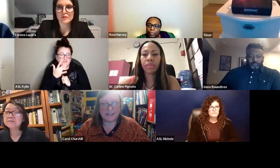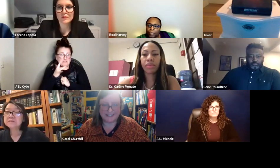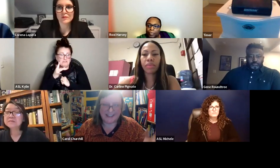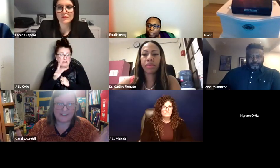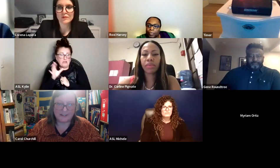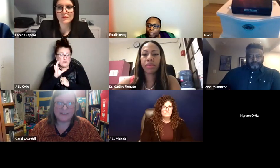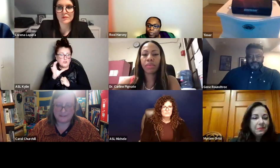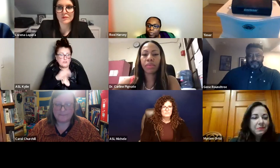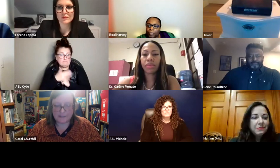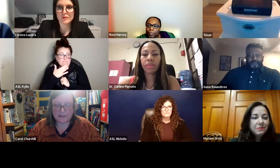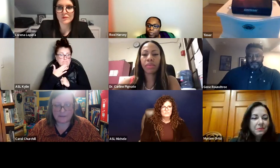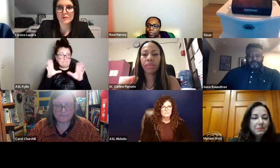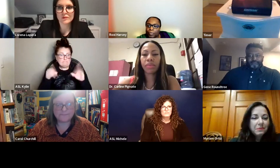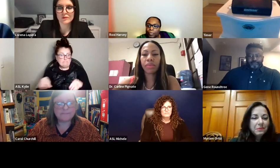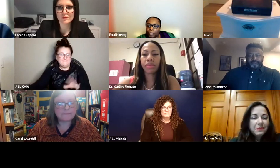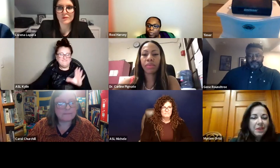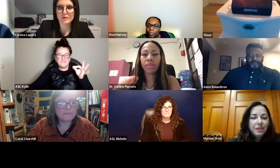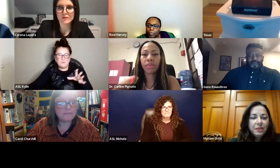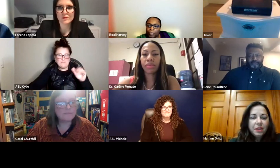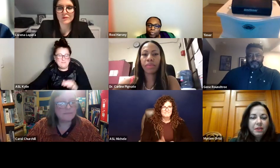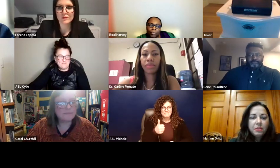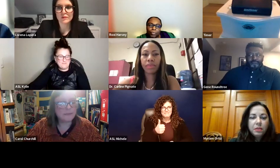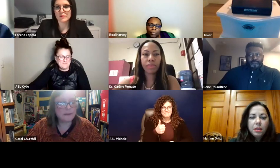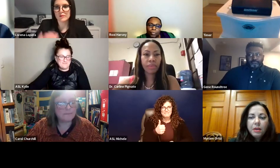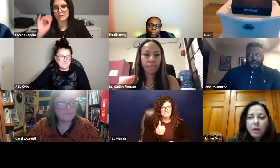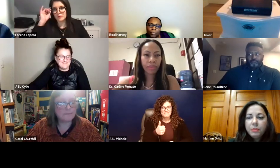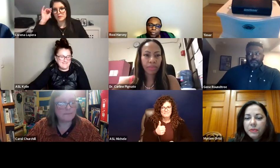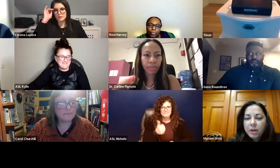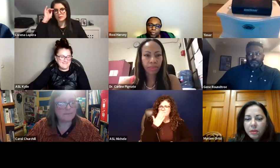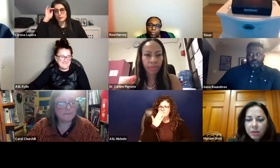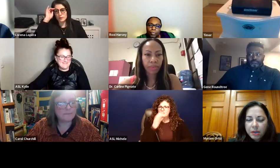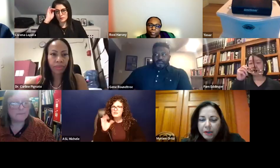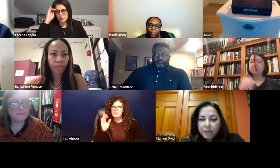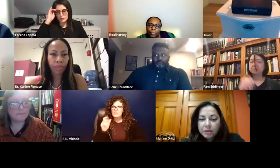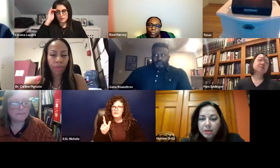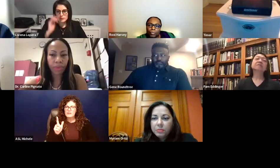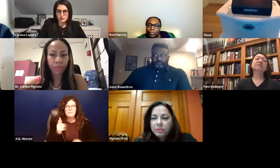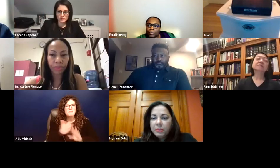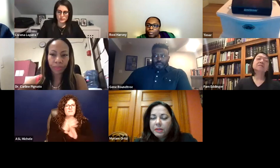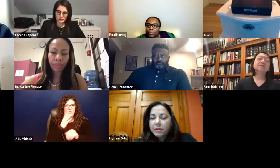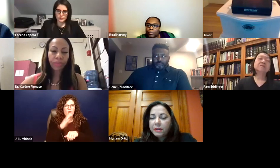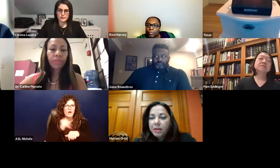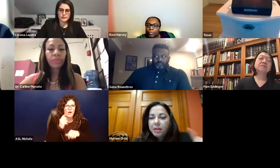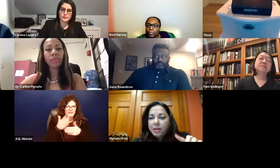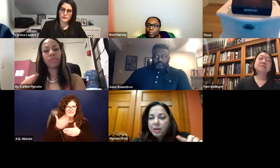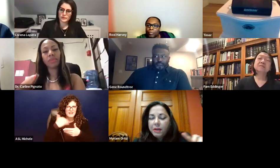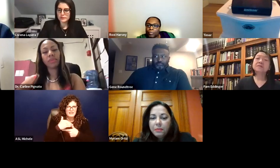search. Thank you. Thank you. Thank you, Carol. Before I call our next